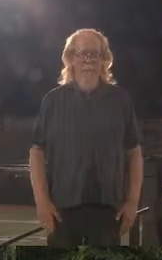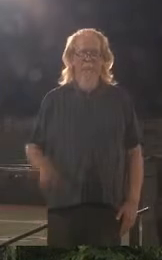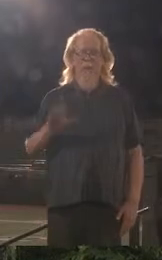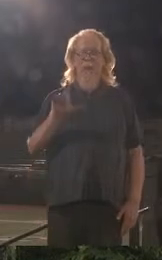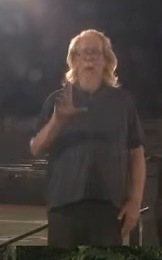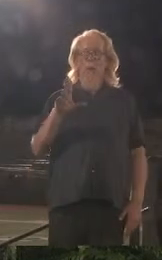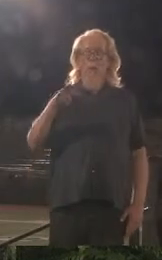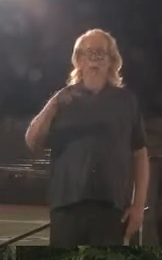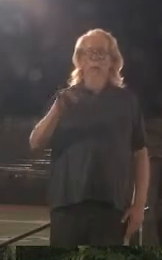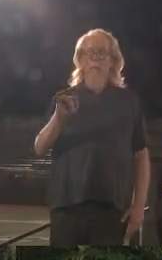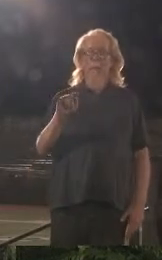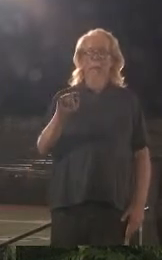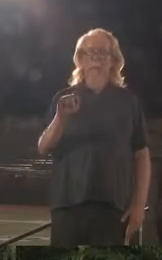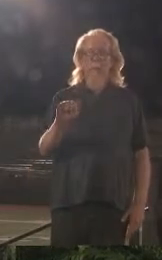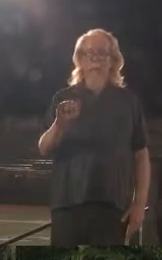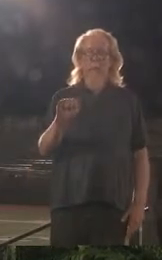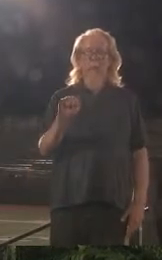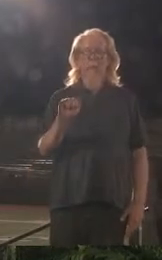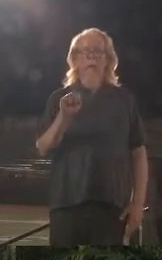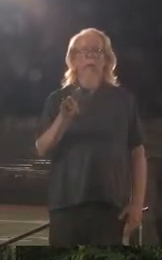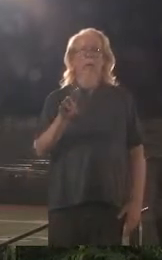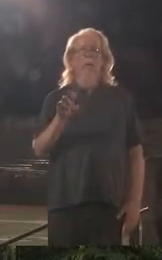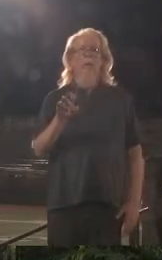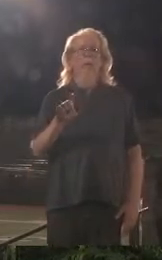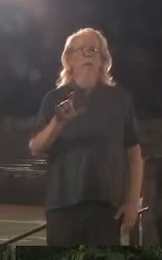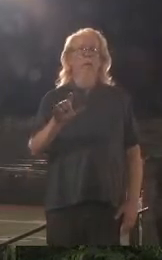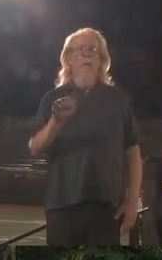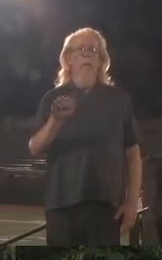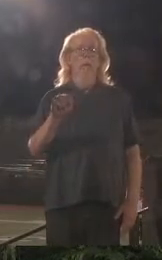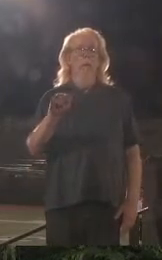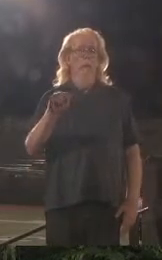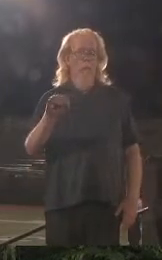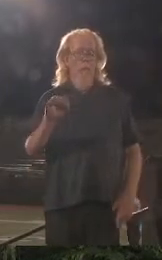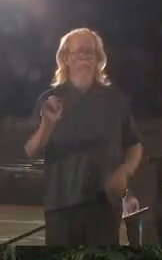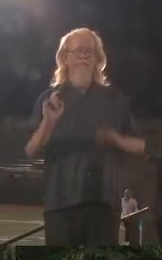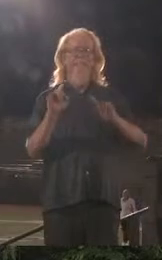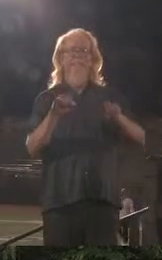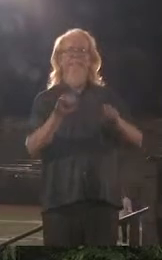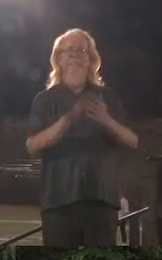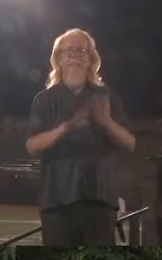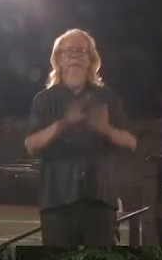Lupita Ariano will be attending St. Philip's College.